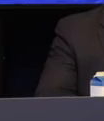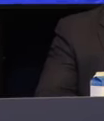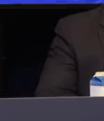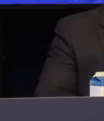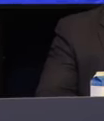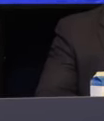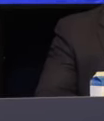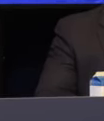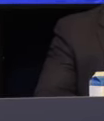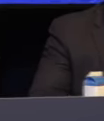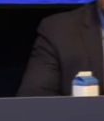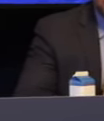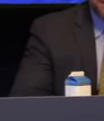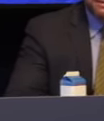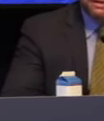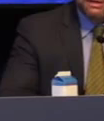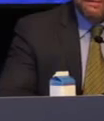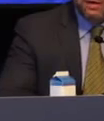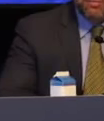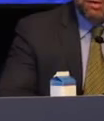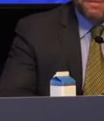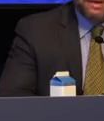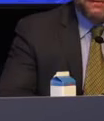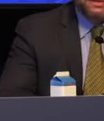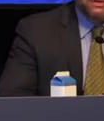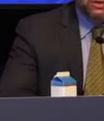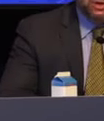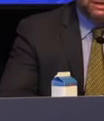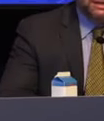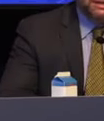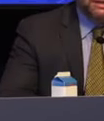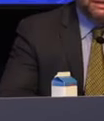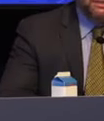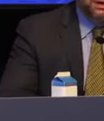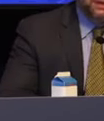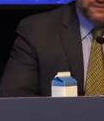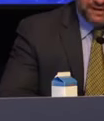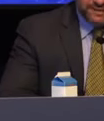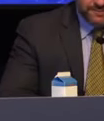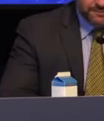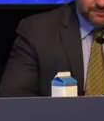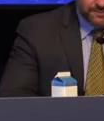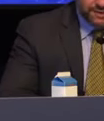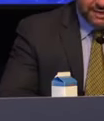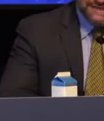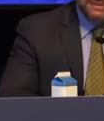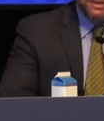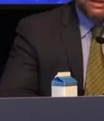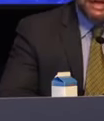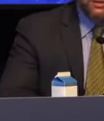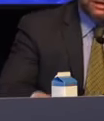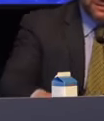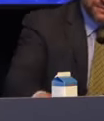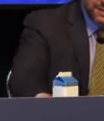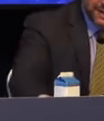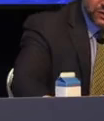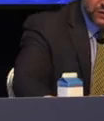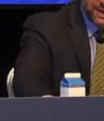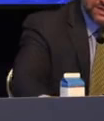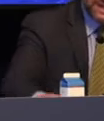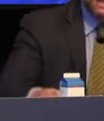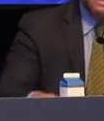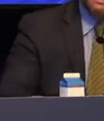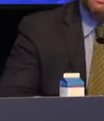1.1 million workers have filed new claims for unemployment benefits in New Jersey since March 15th. As I mentioned last week,